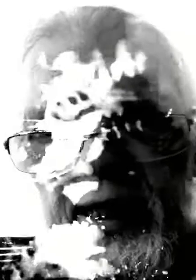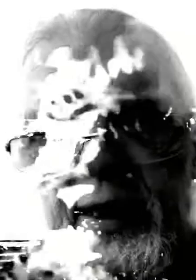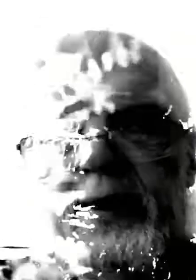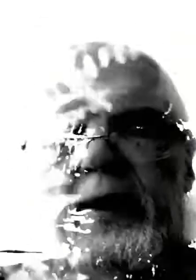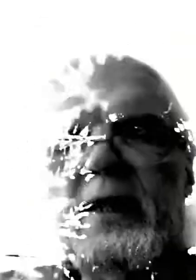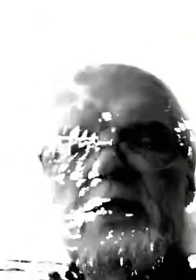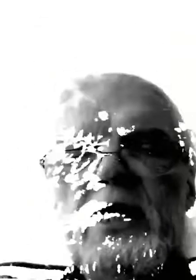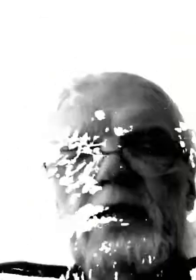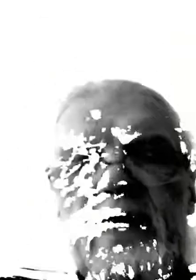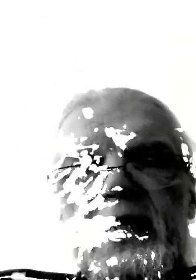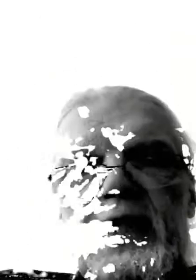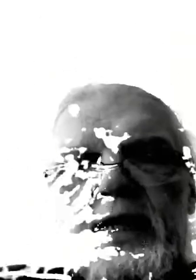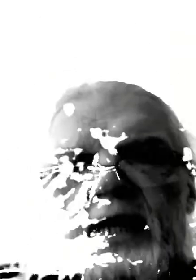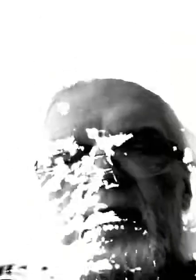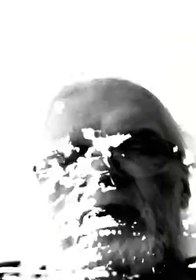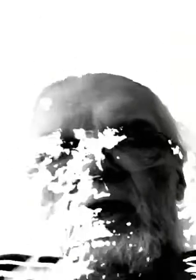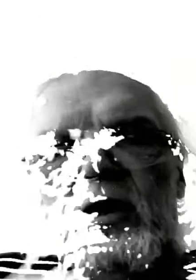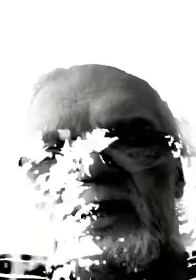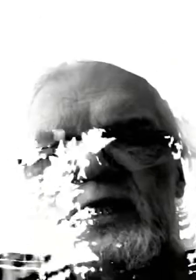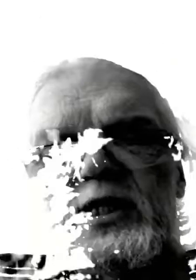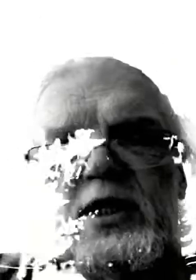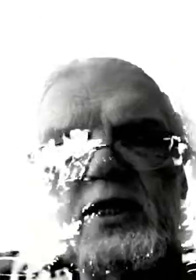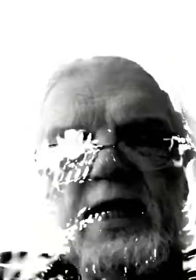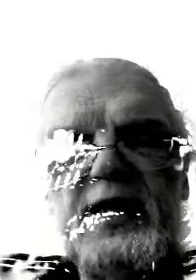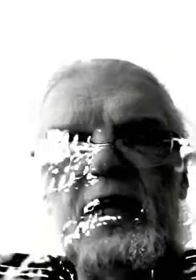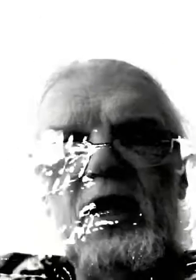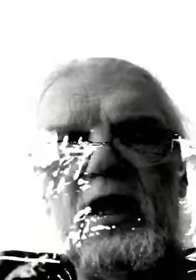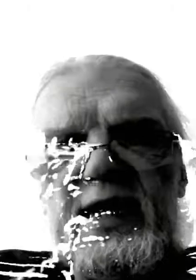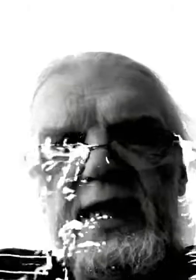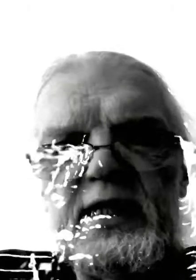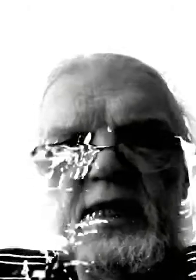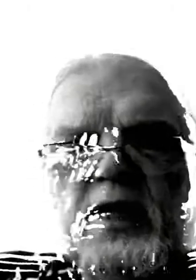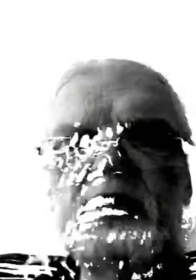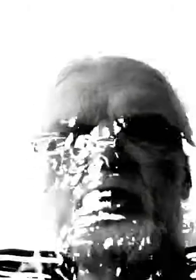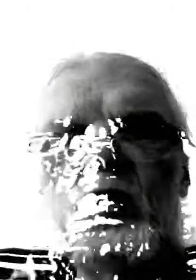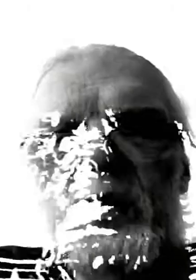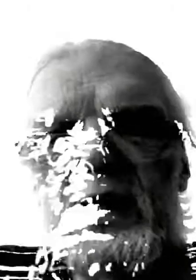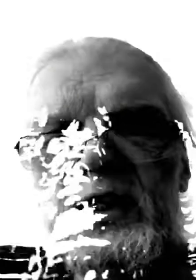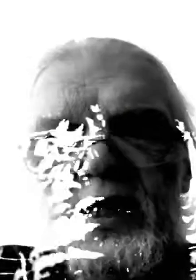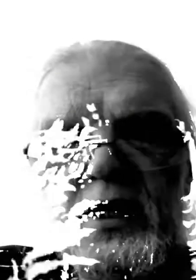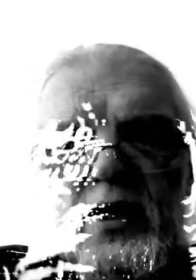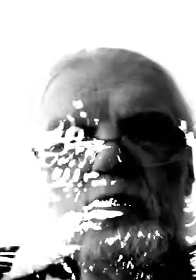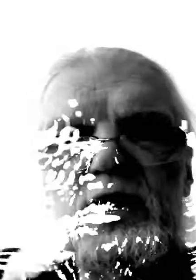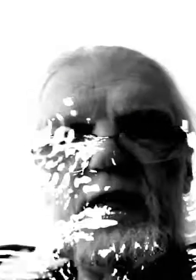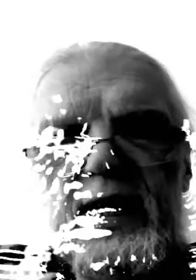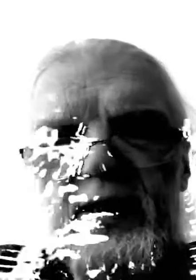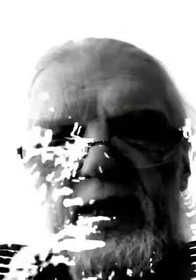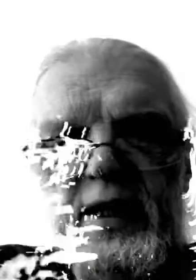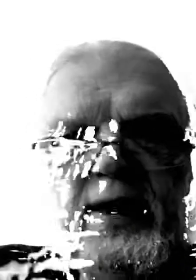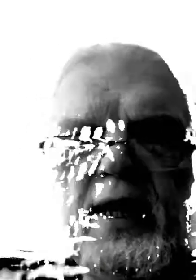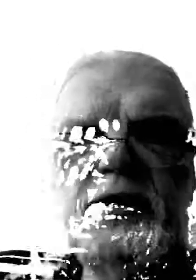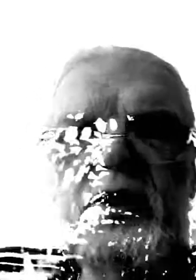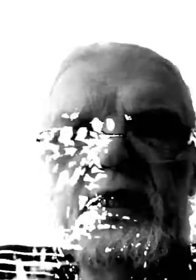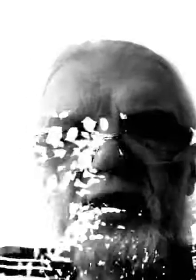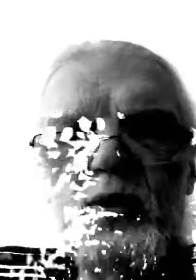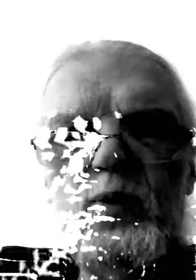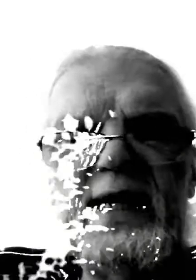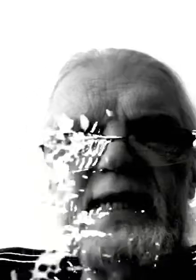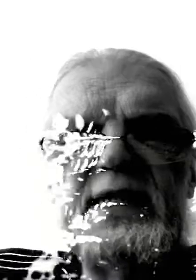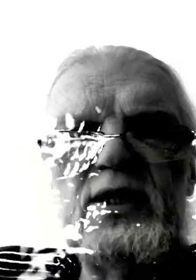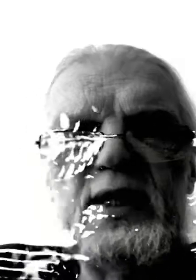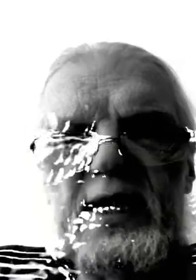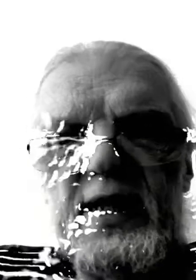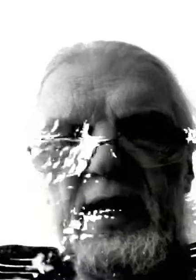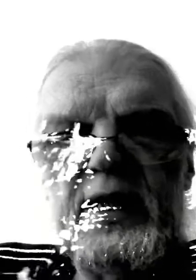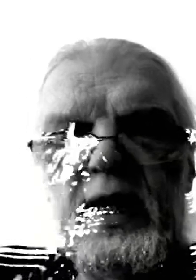together. Together. Like this, together, like that. Two words that go together. Together we get